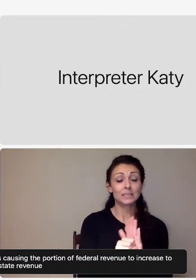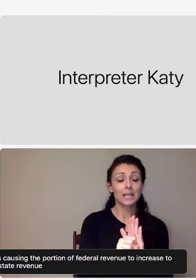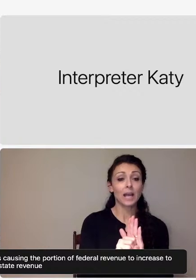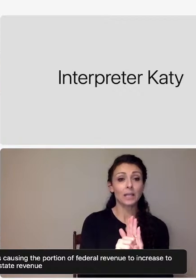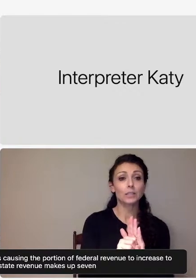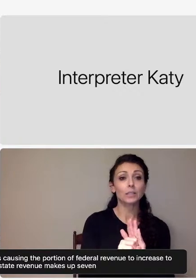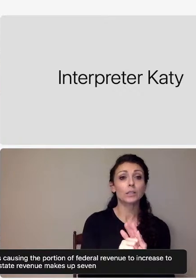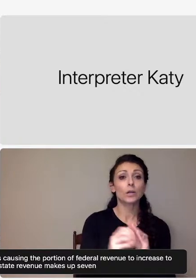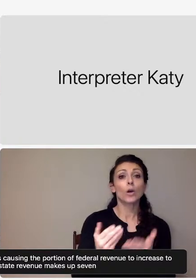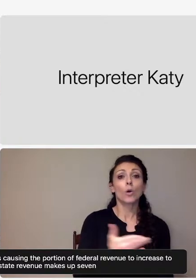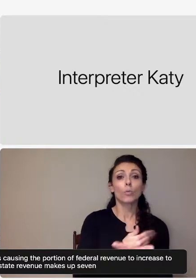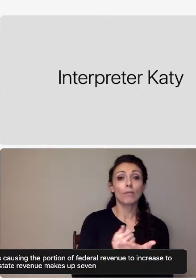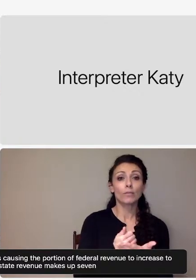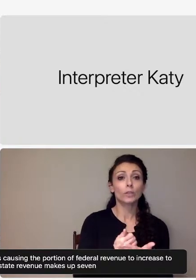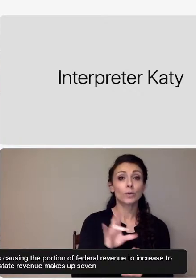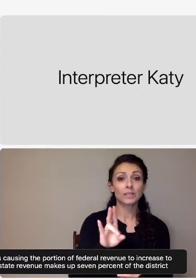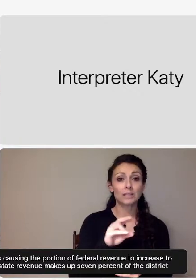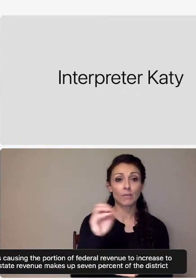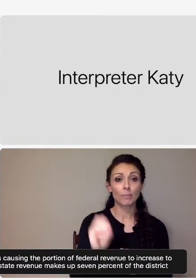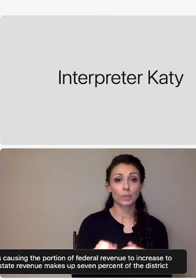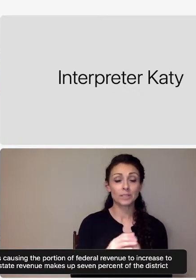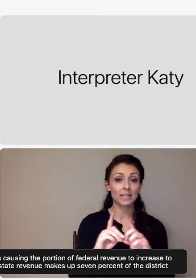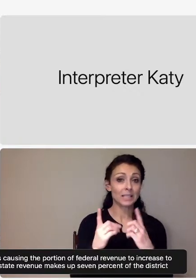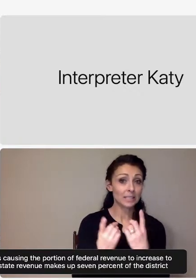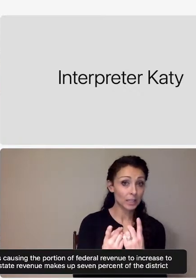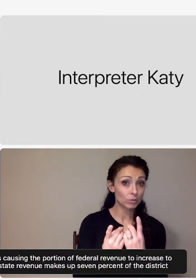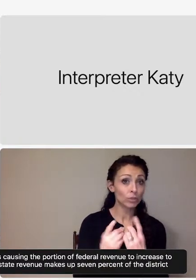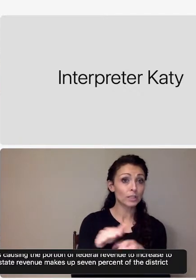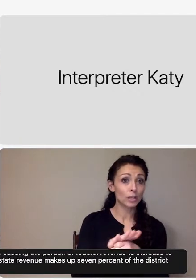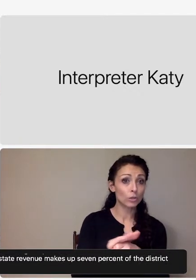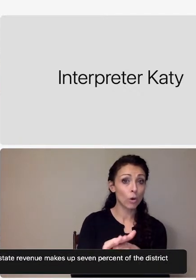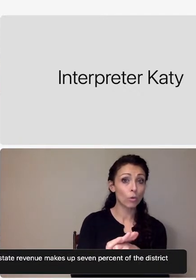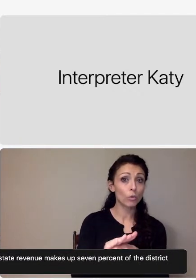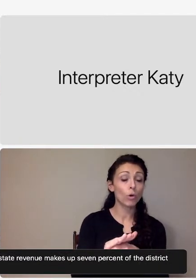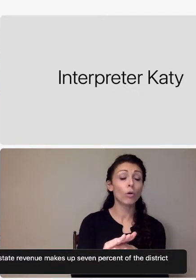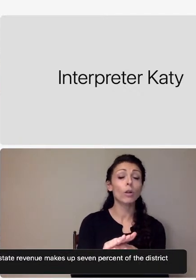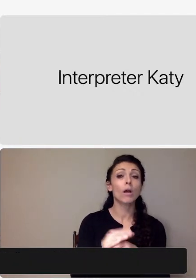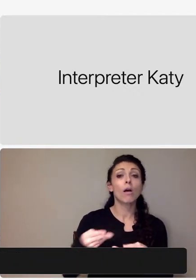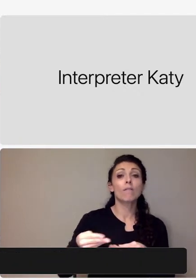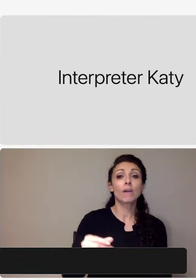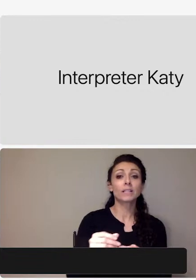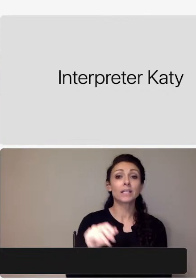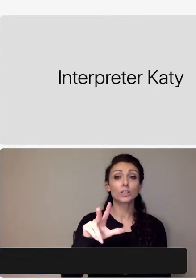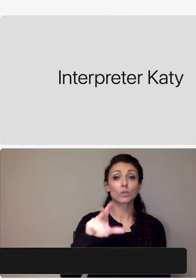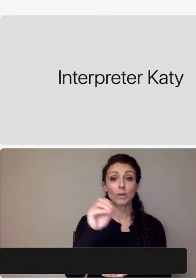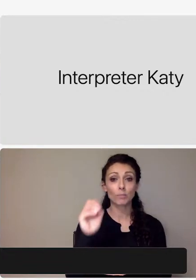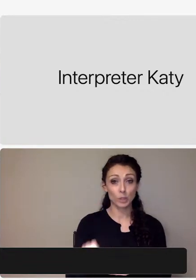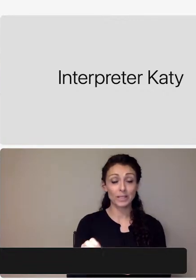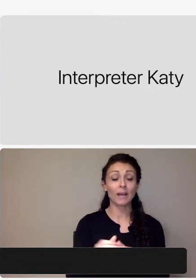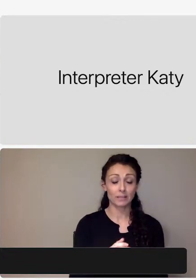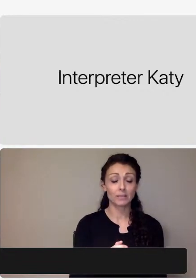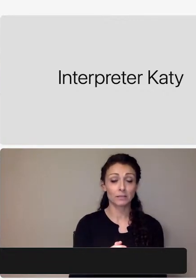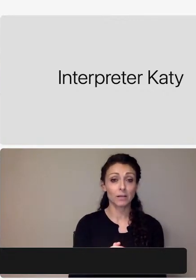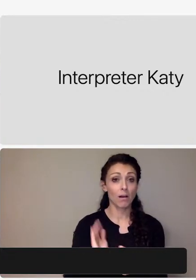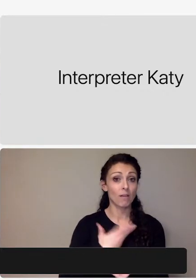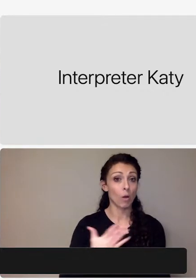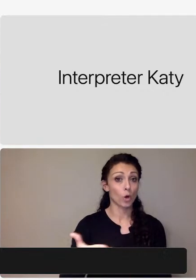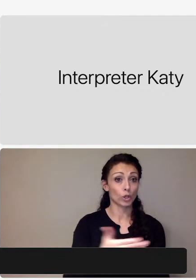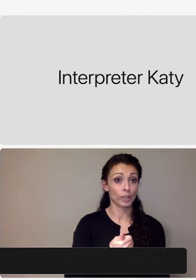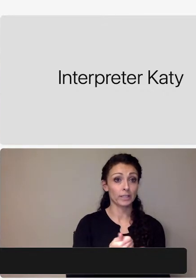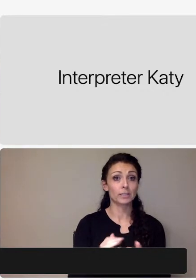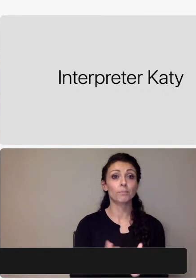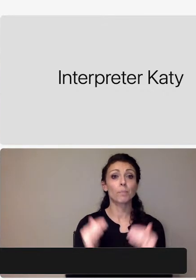percent of the district's funding while local revenue accounts for three percent next slide please